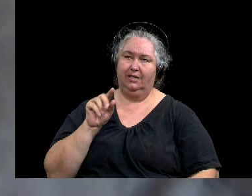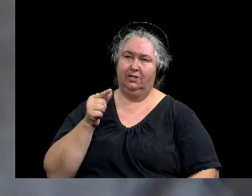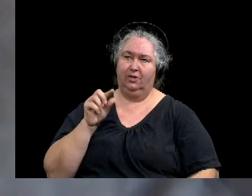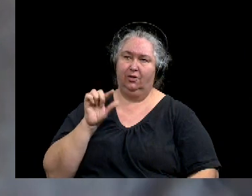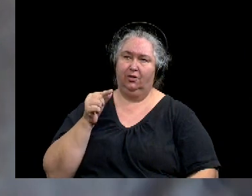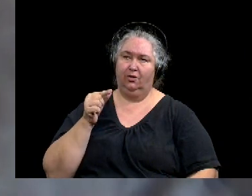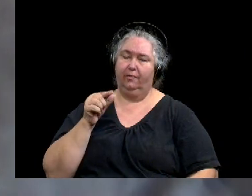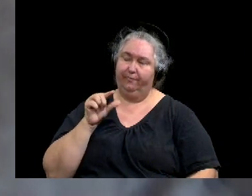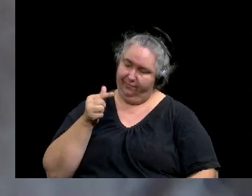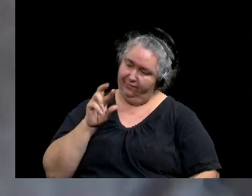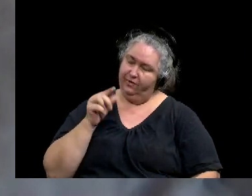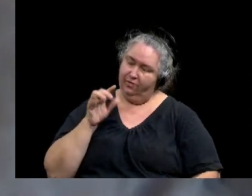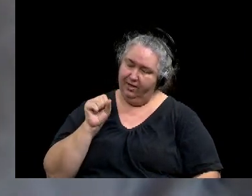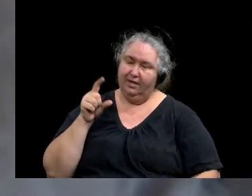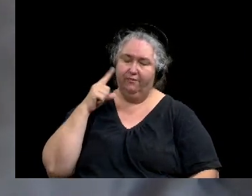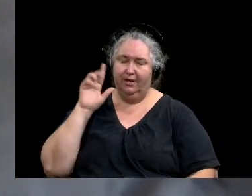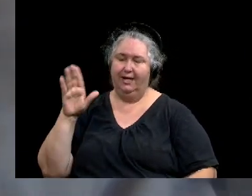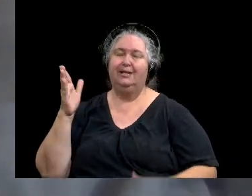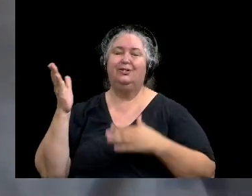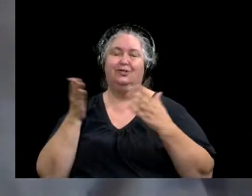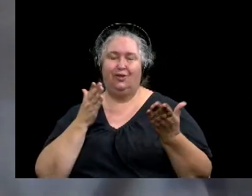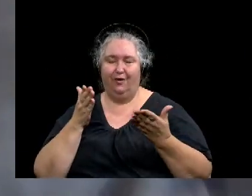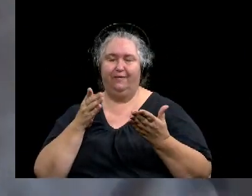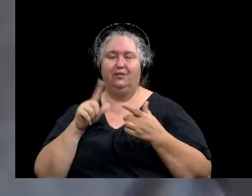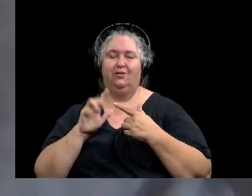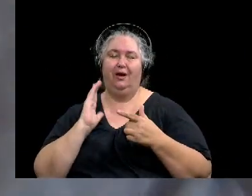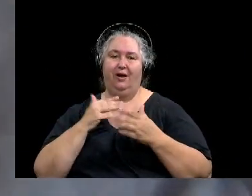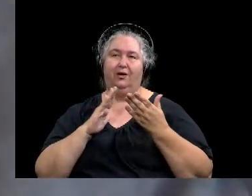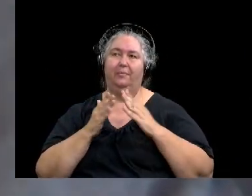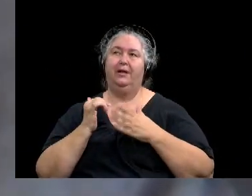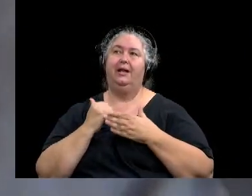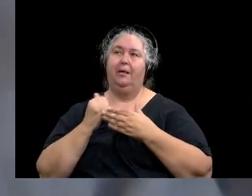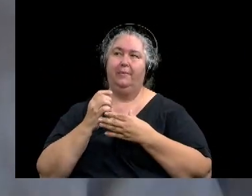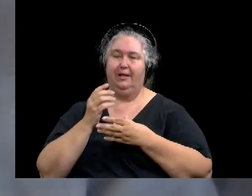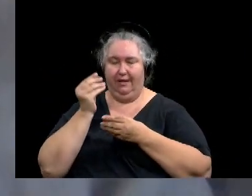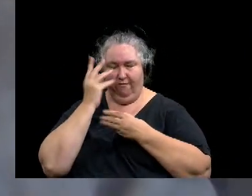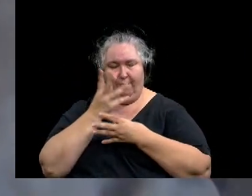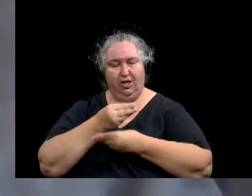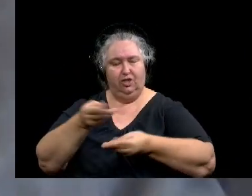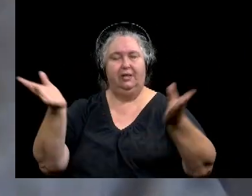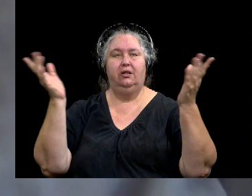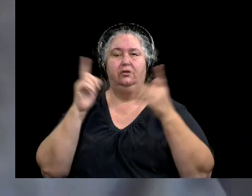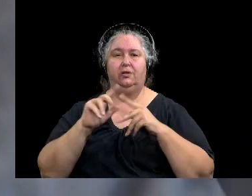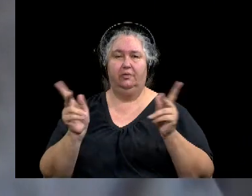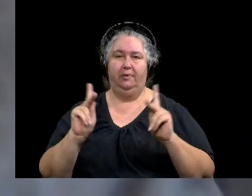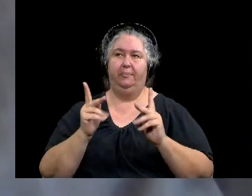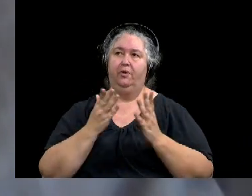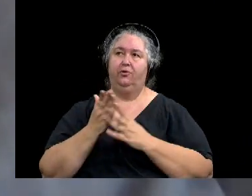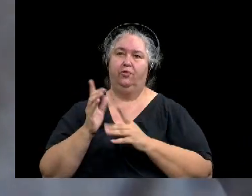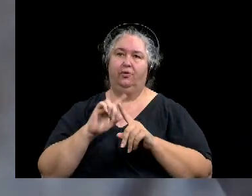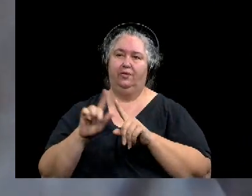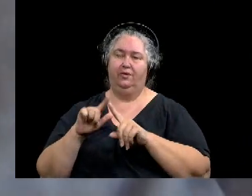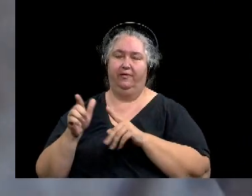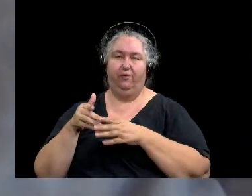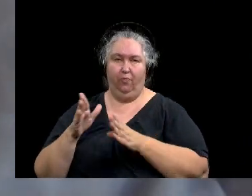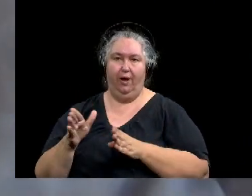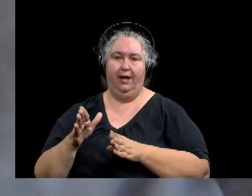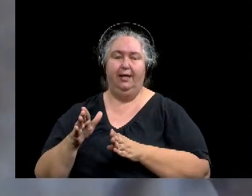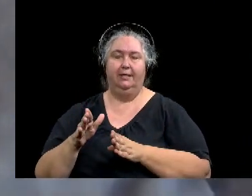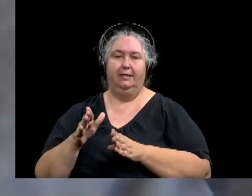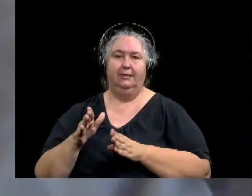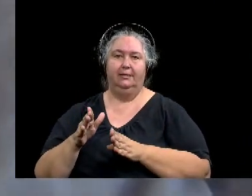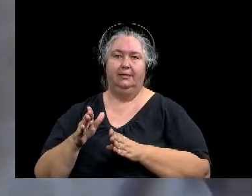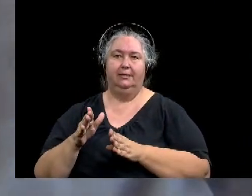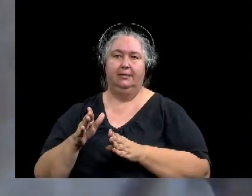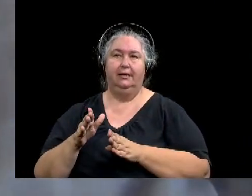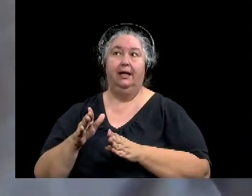his service to our community and helping get out information to the public through many ways, but including but not limited to